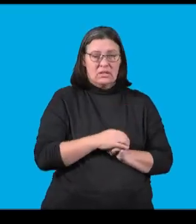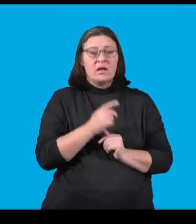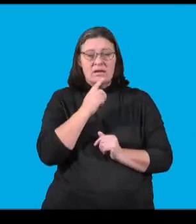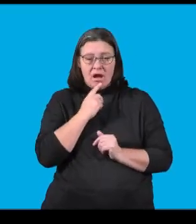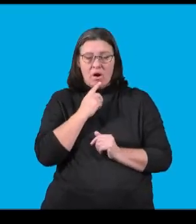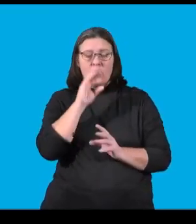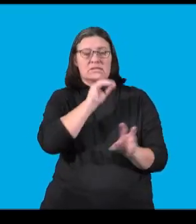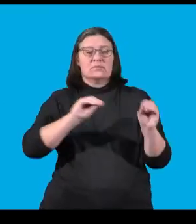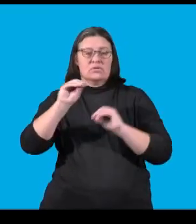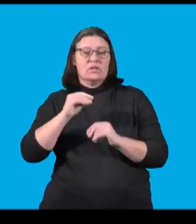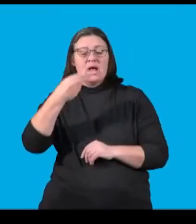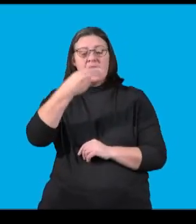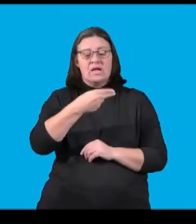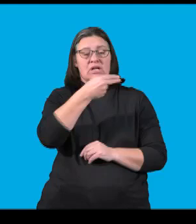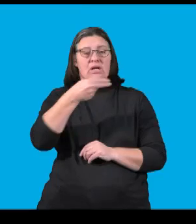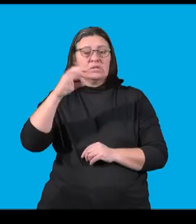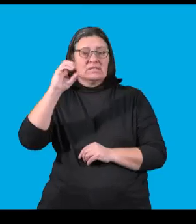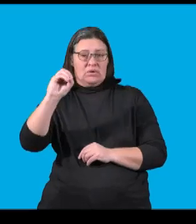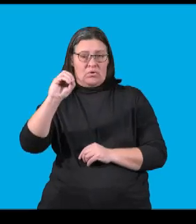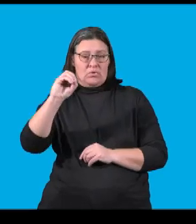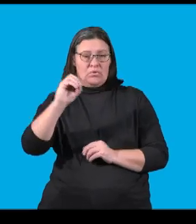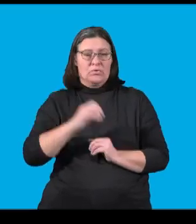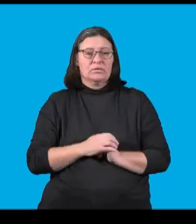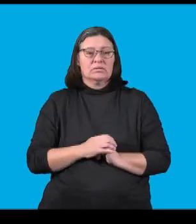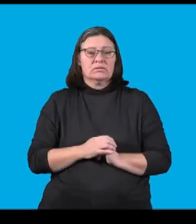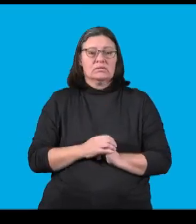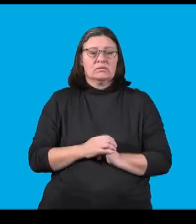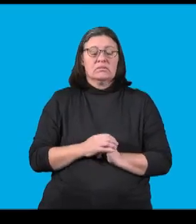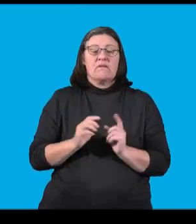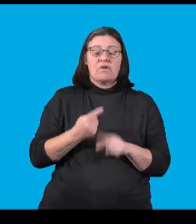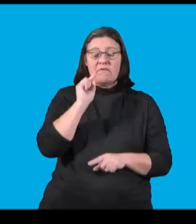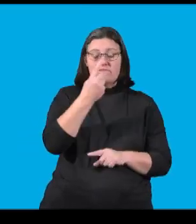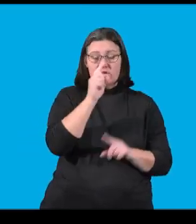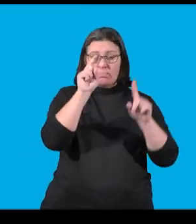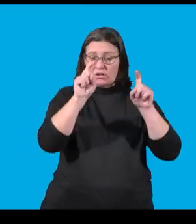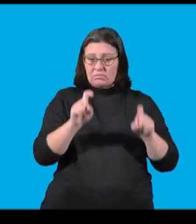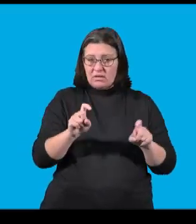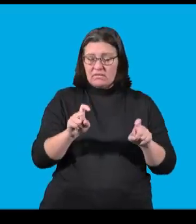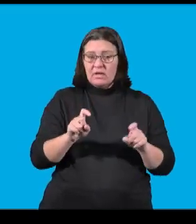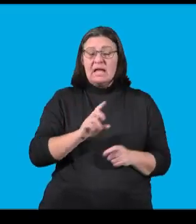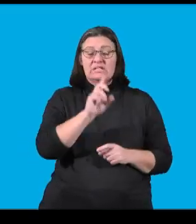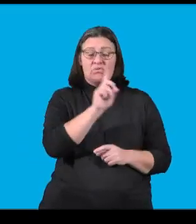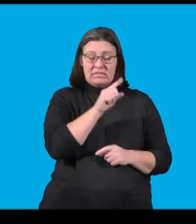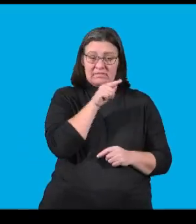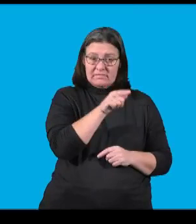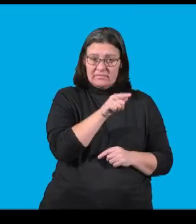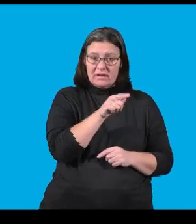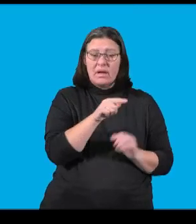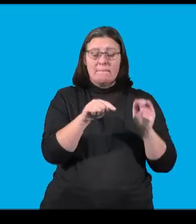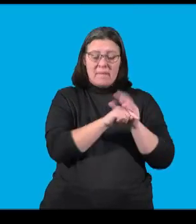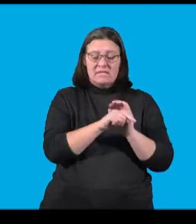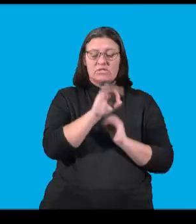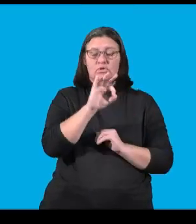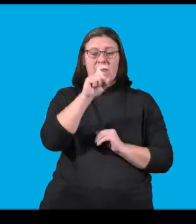this is where we can substitute h is equal to 0. So therefore we get from first principles that the derivative